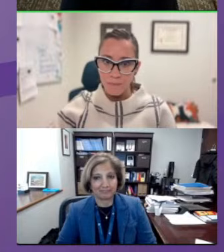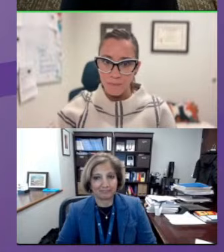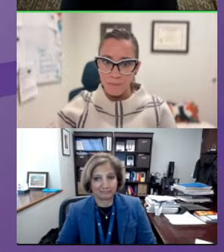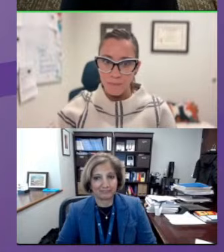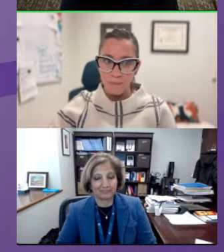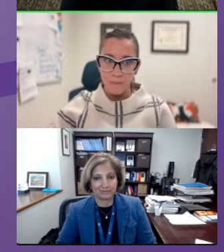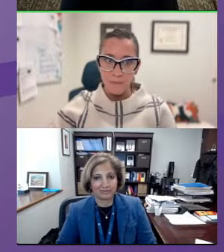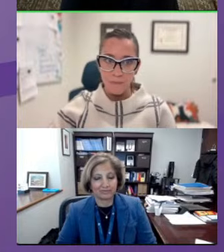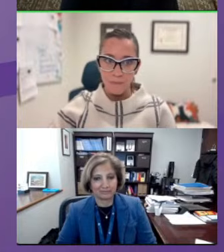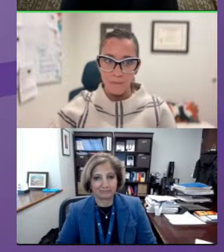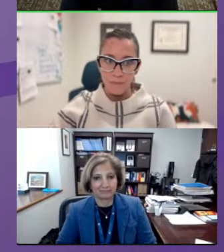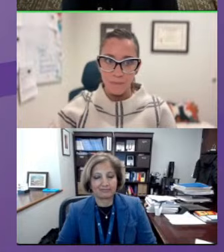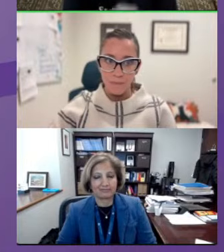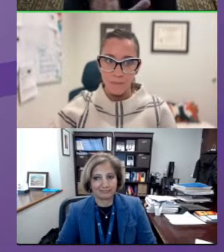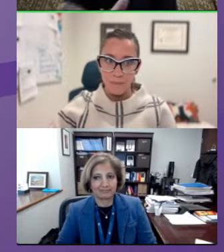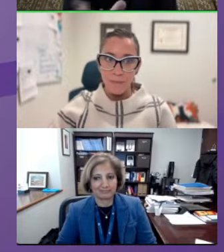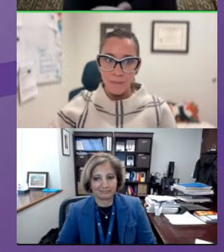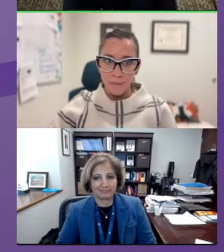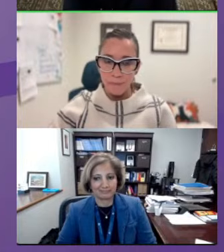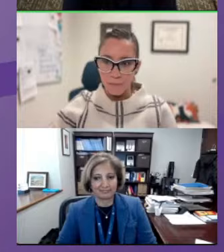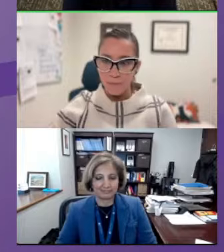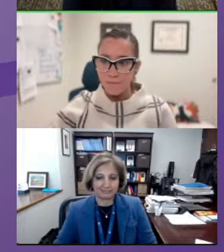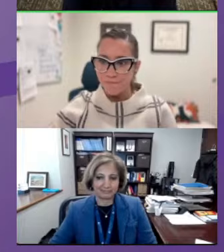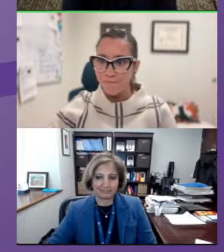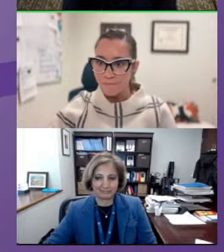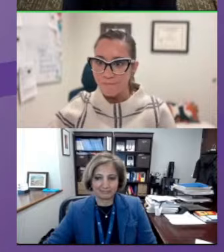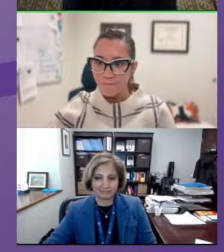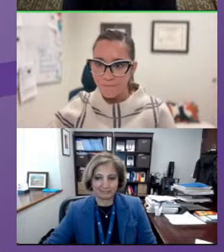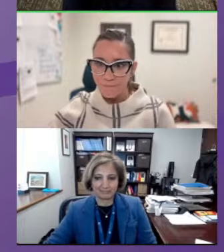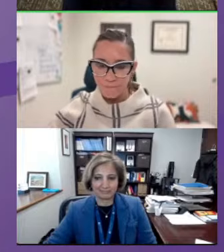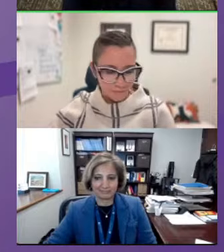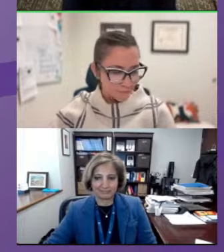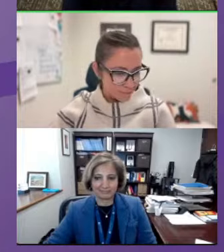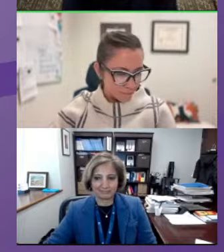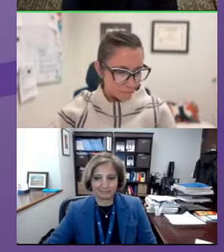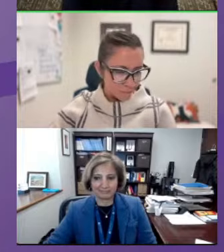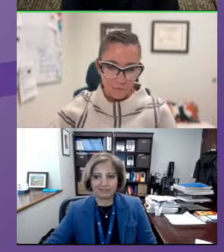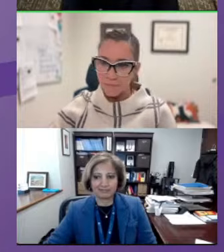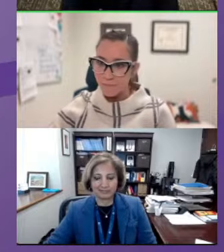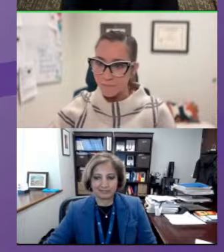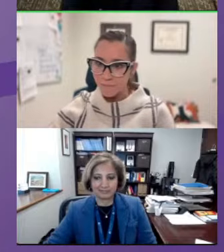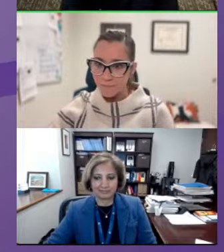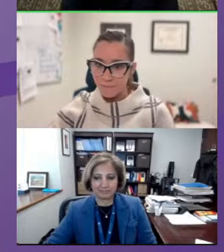post-exertional malaise as a symptom. And so I really think that that's important to point out.